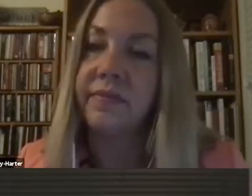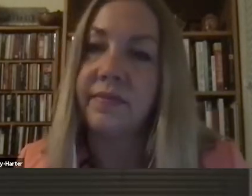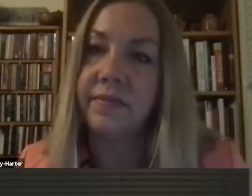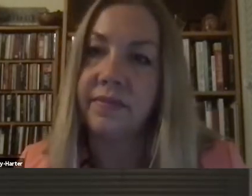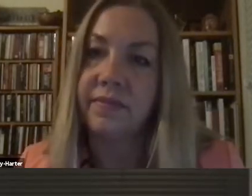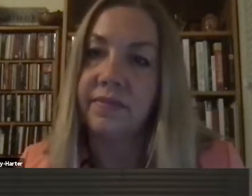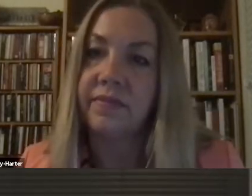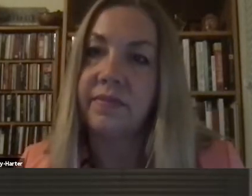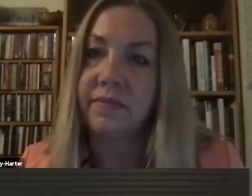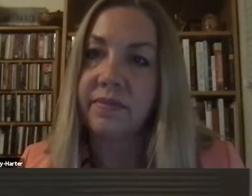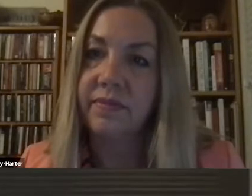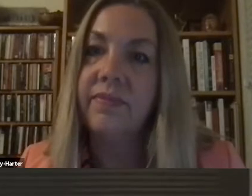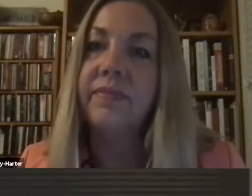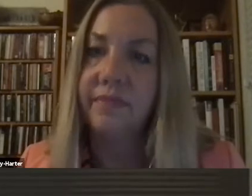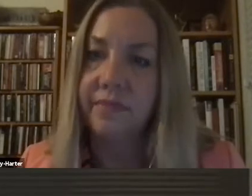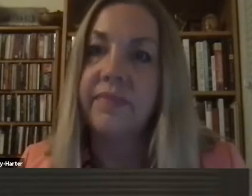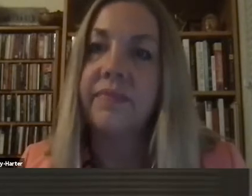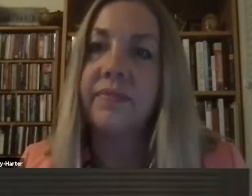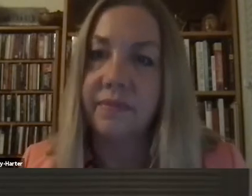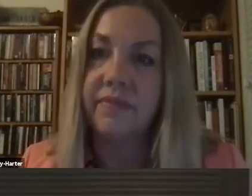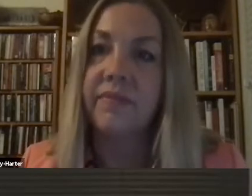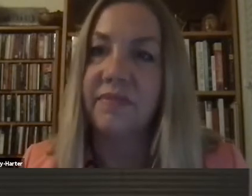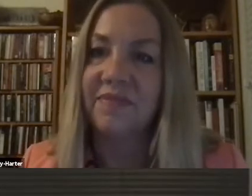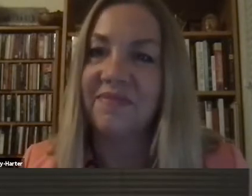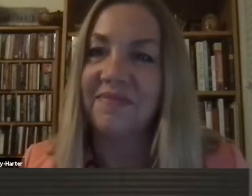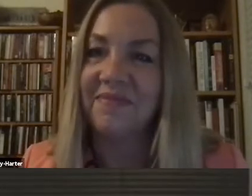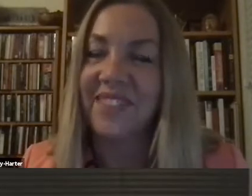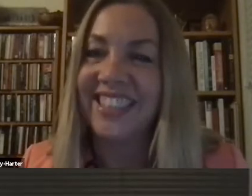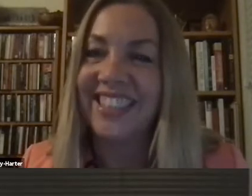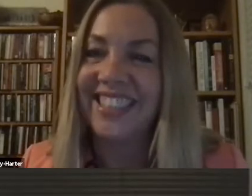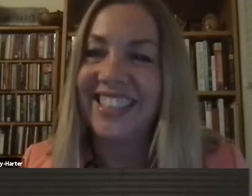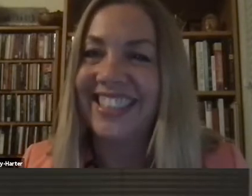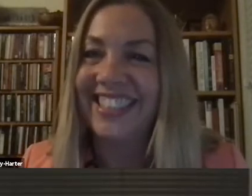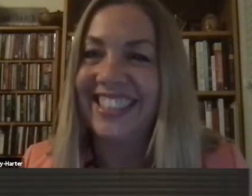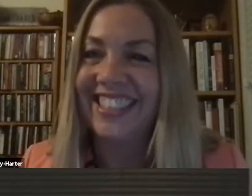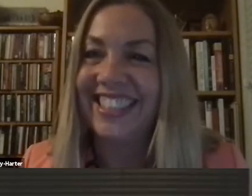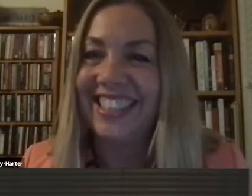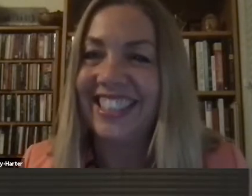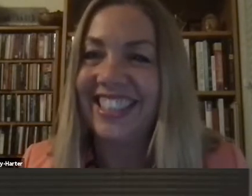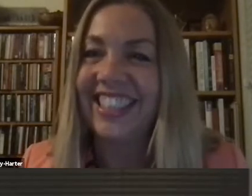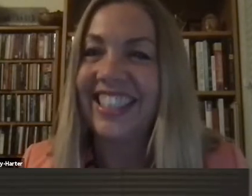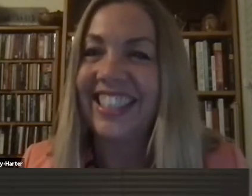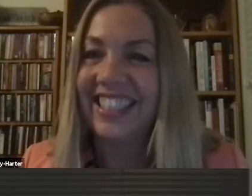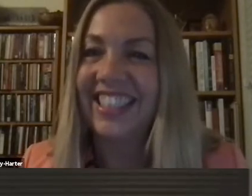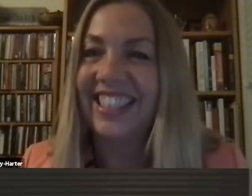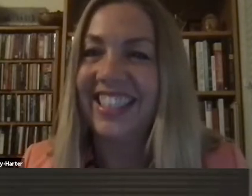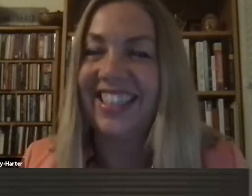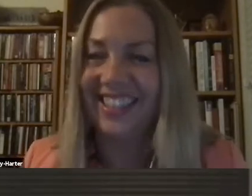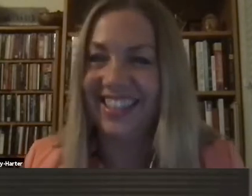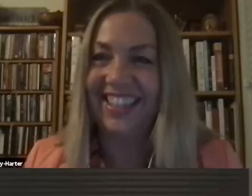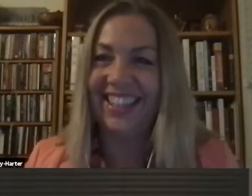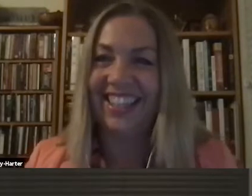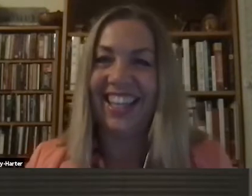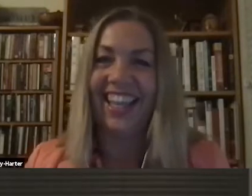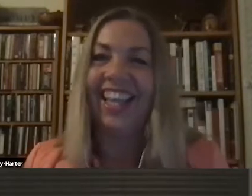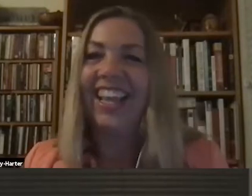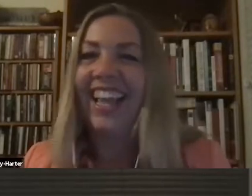advertising? Are we informing the parents about this already? I'm just so overly excited. I want to make sure that they know and they sign up.